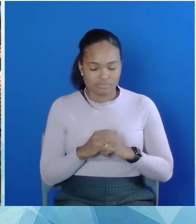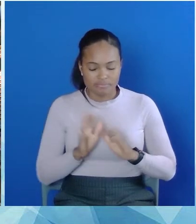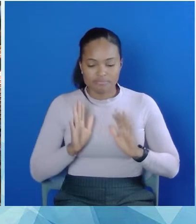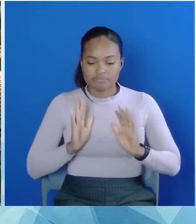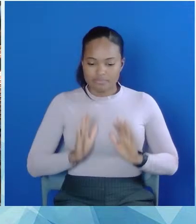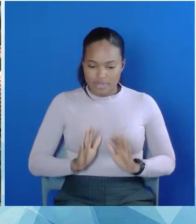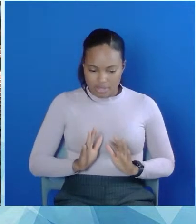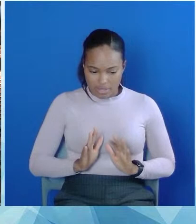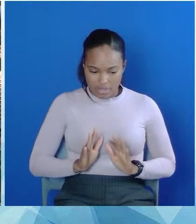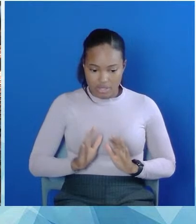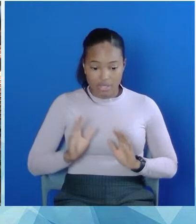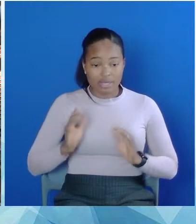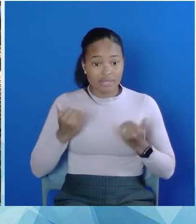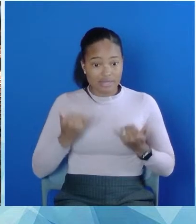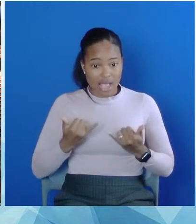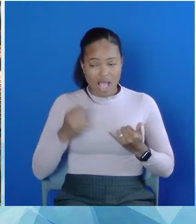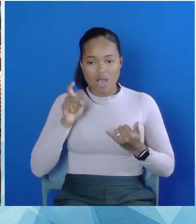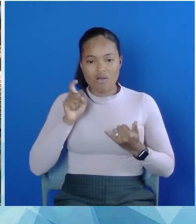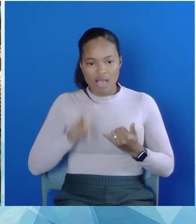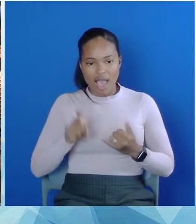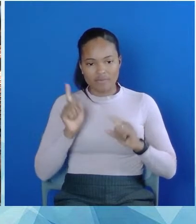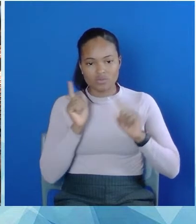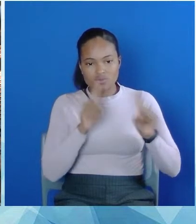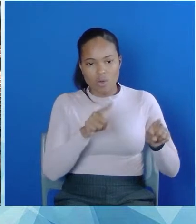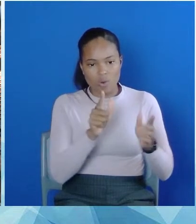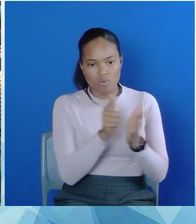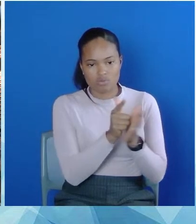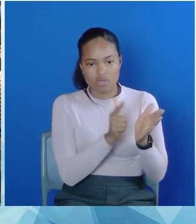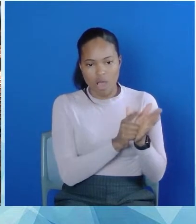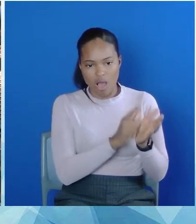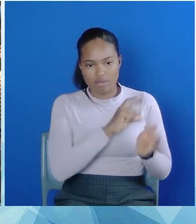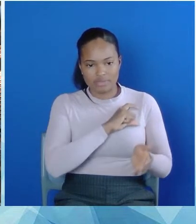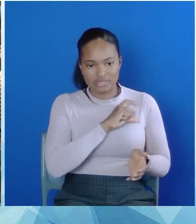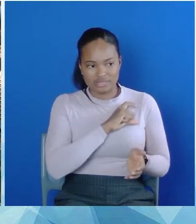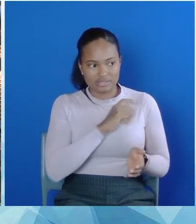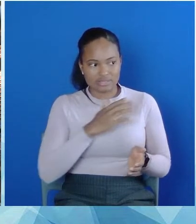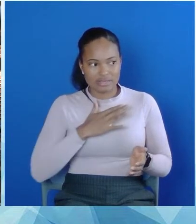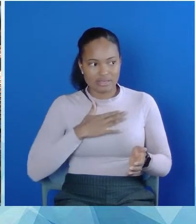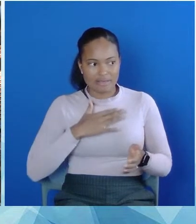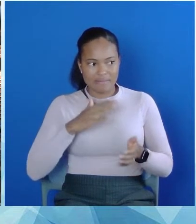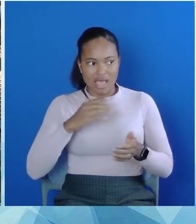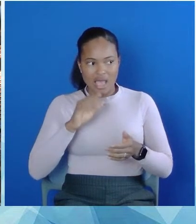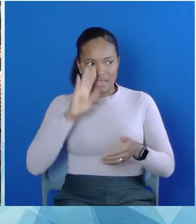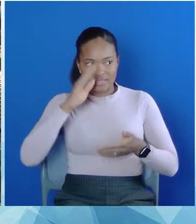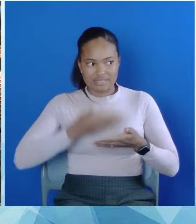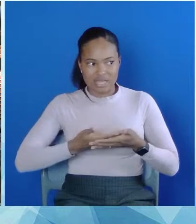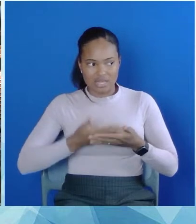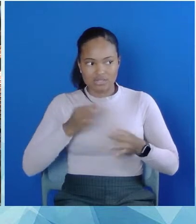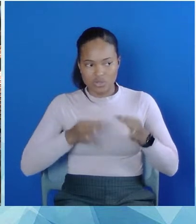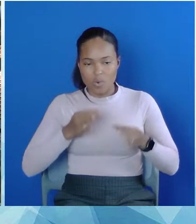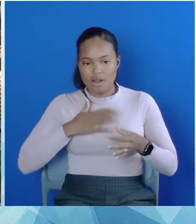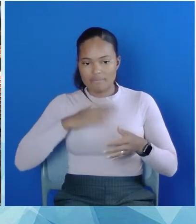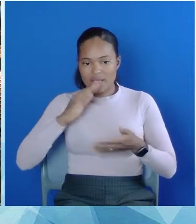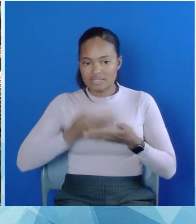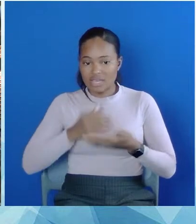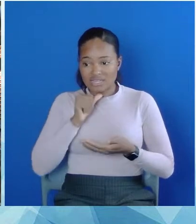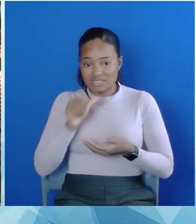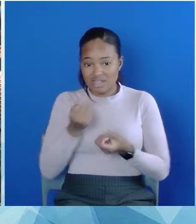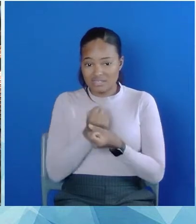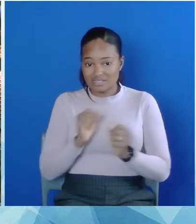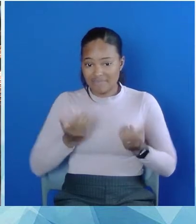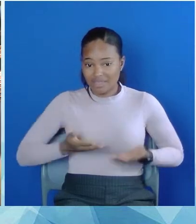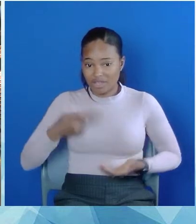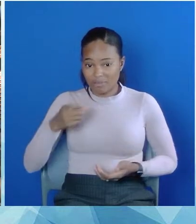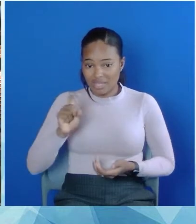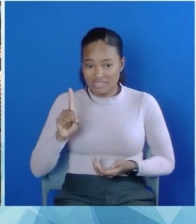then, we had to resort to the law. My son isn't safe here at PDSD, so why should I send him here next year? Thank you.